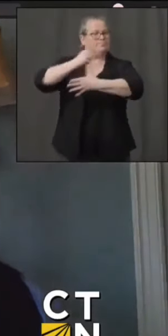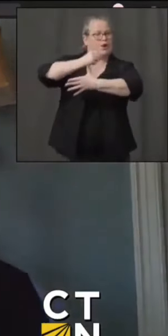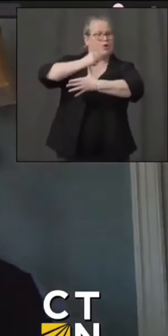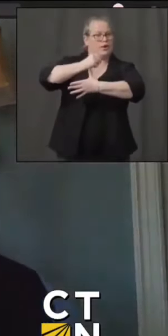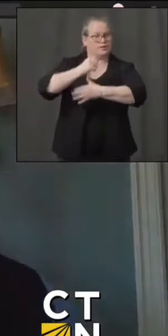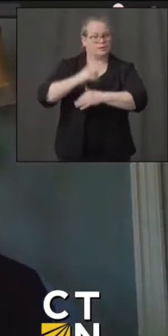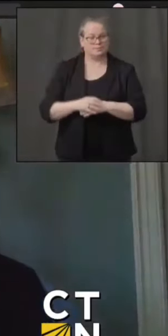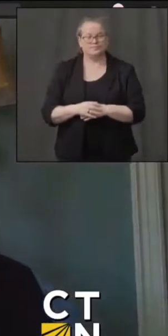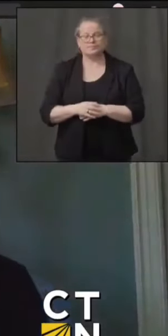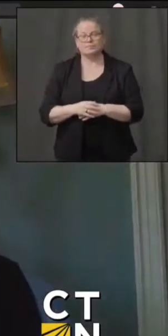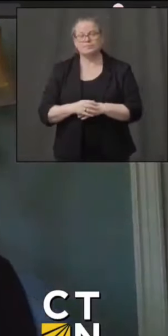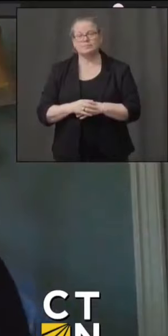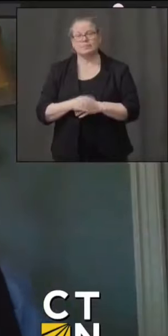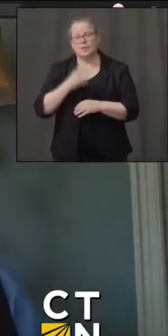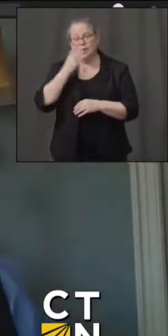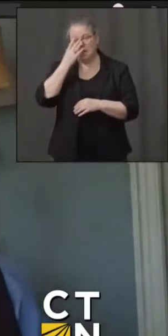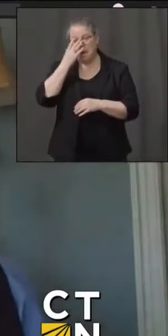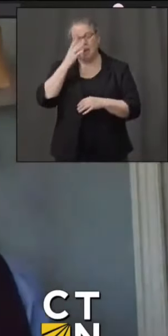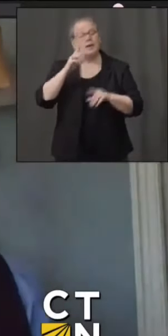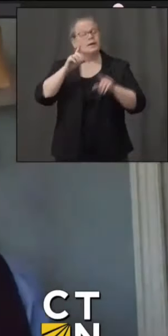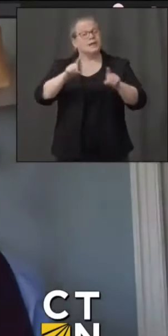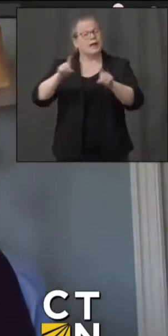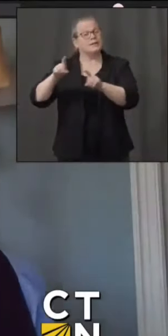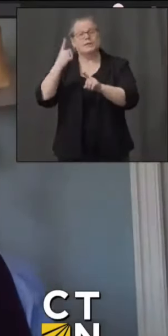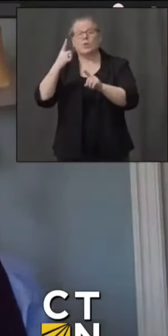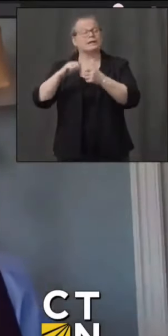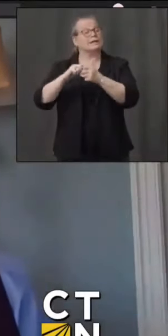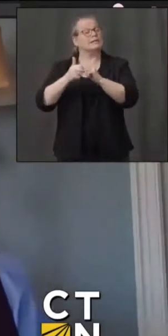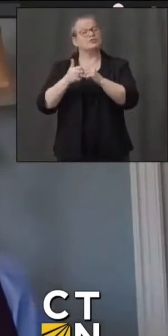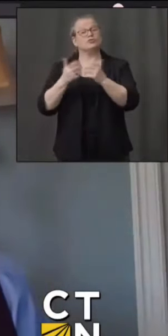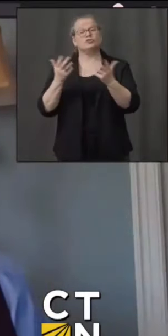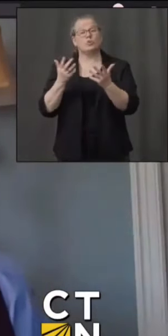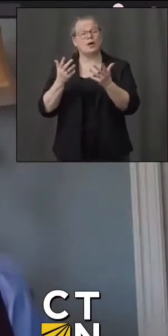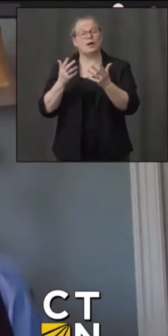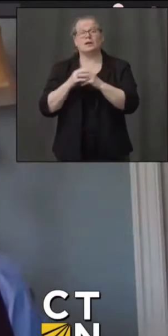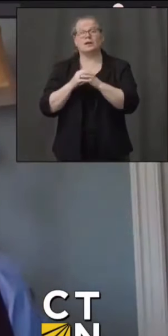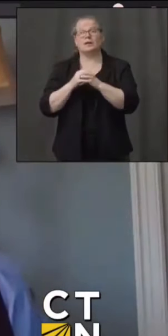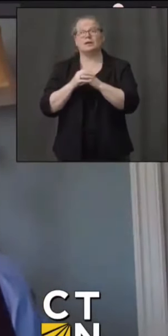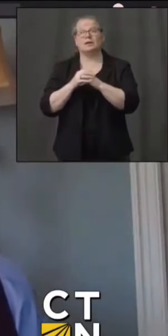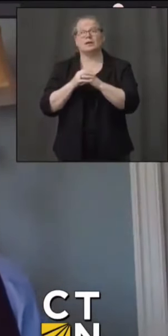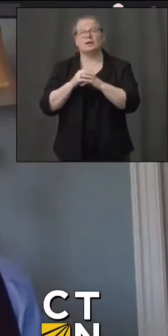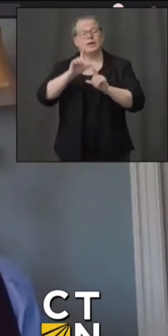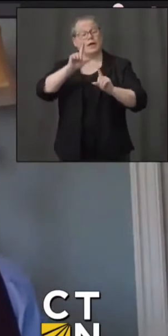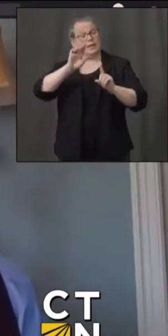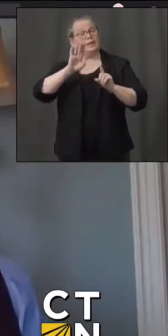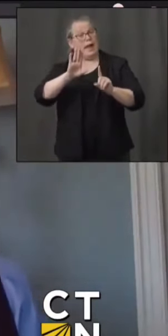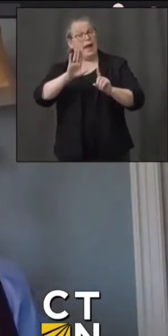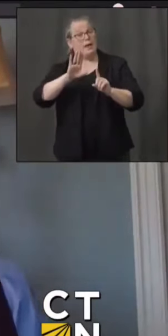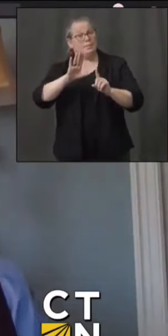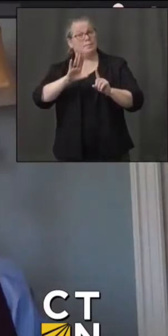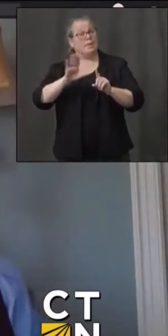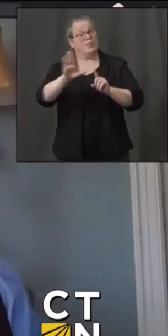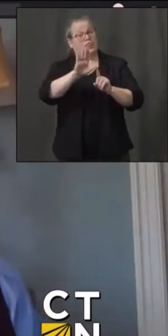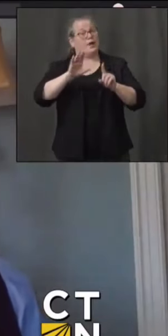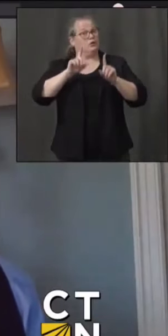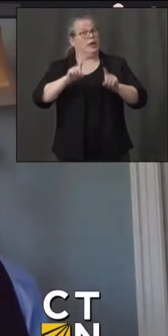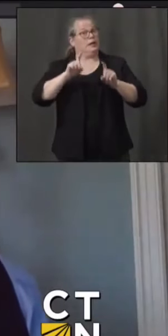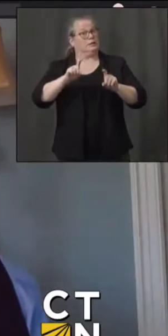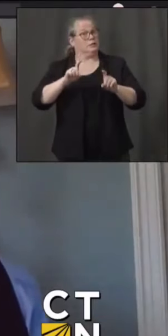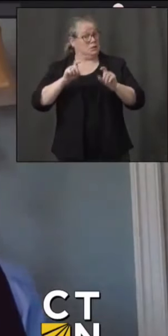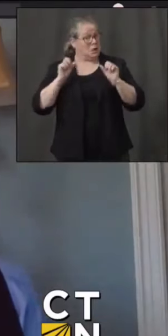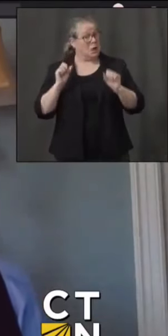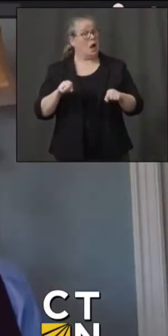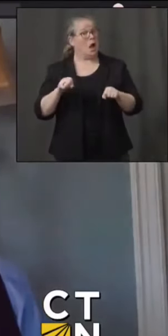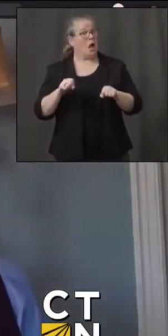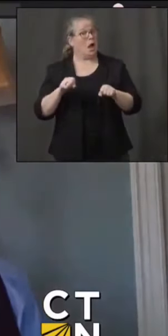testing is actually the laboratory testing capacity is increasing faster than